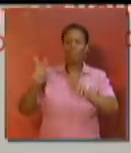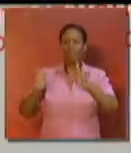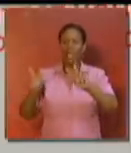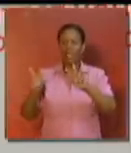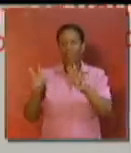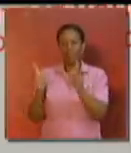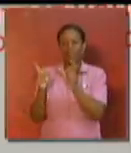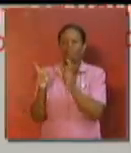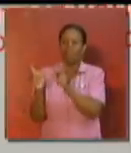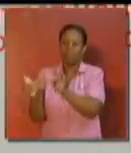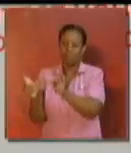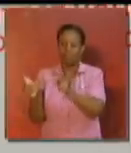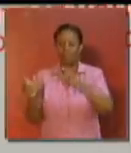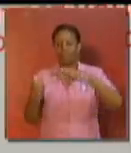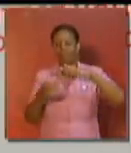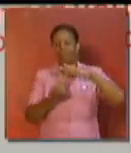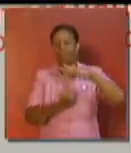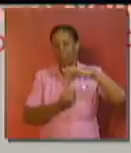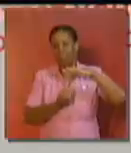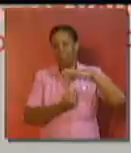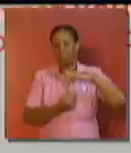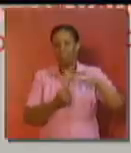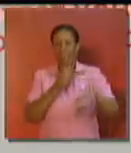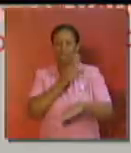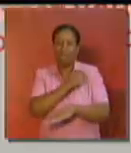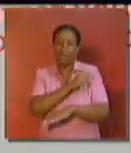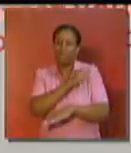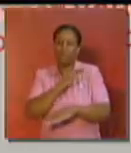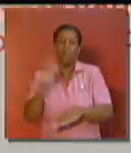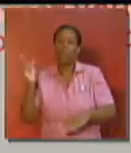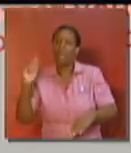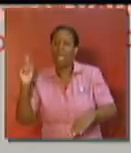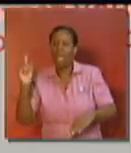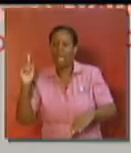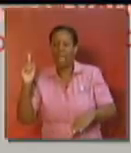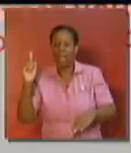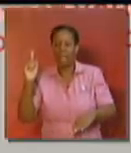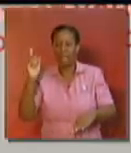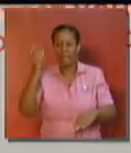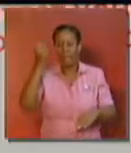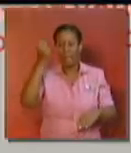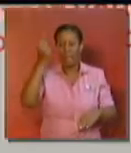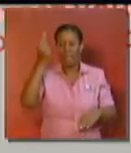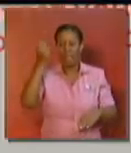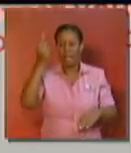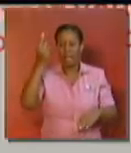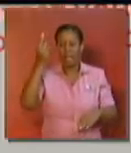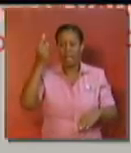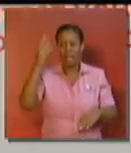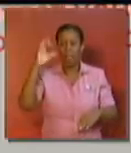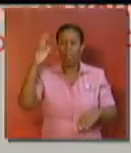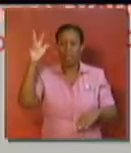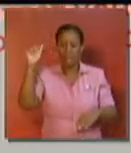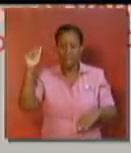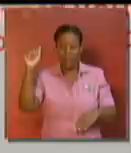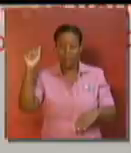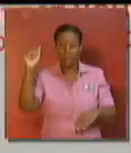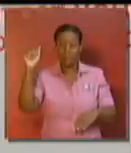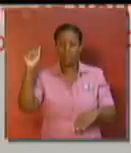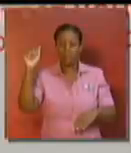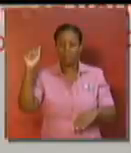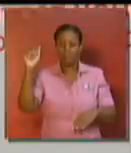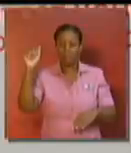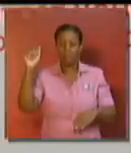in hospital are distributed as follows. There are 11 individuals in the Couva Medical and Multi-Training Facility, 3 of whom are